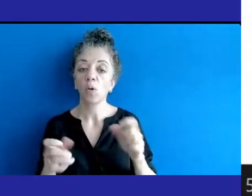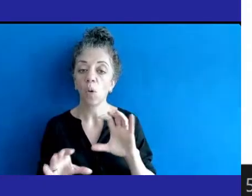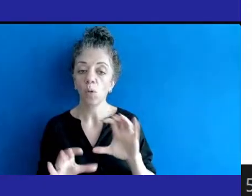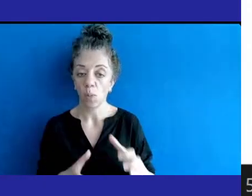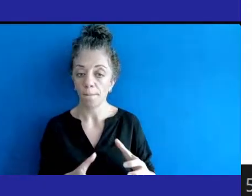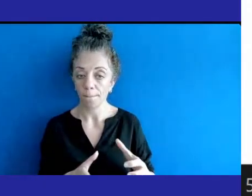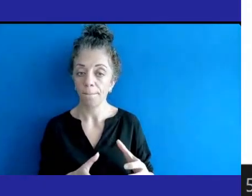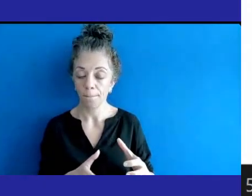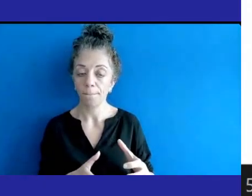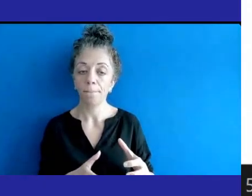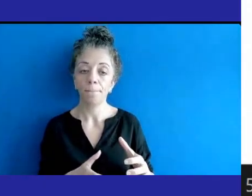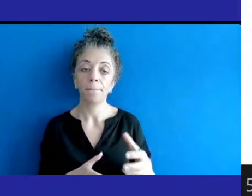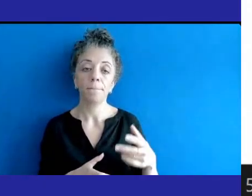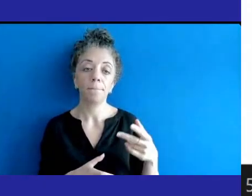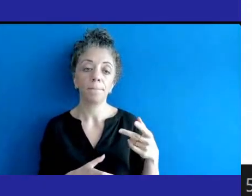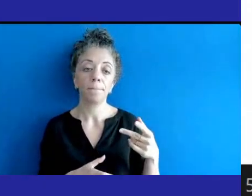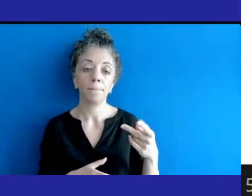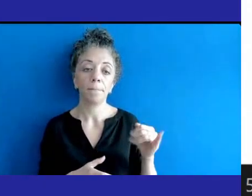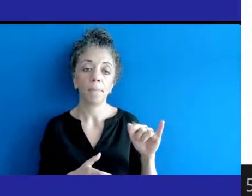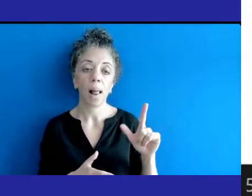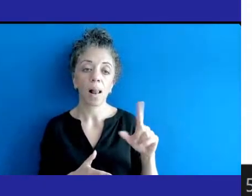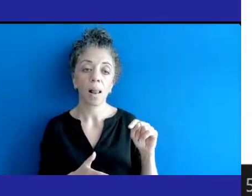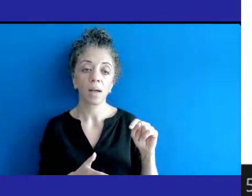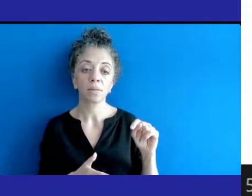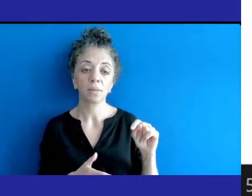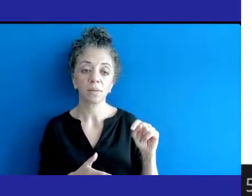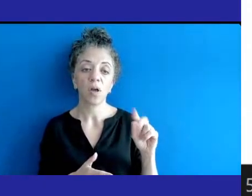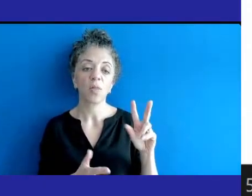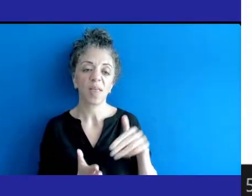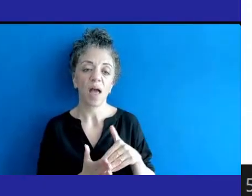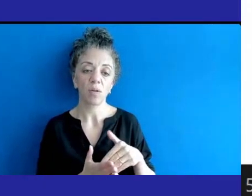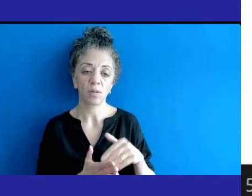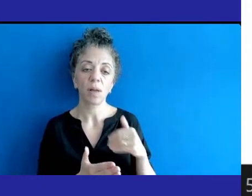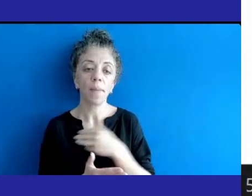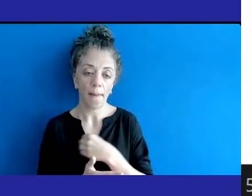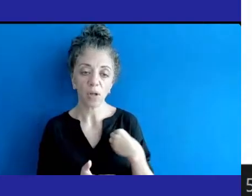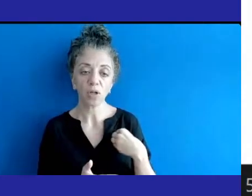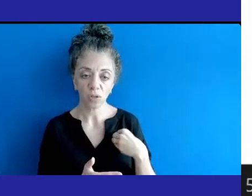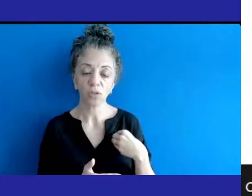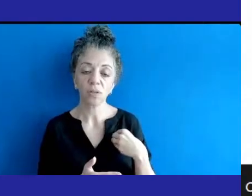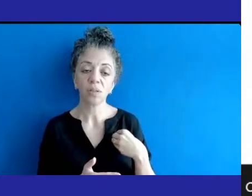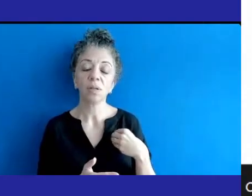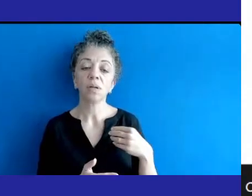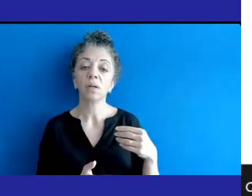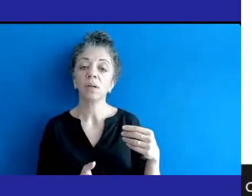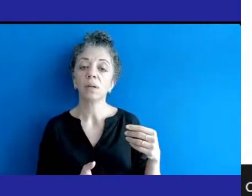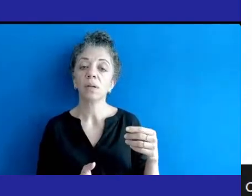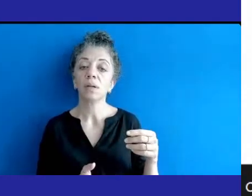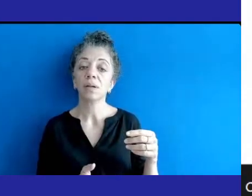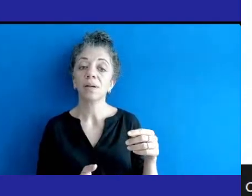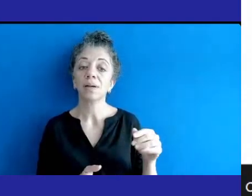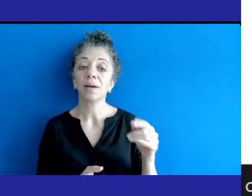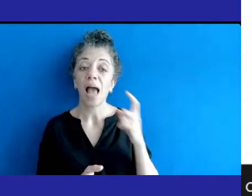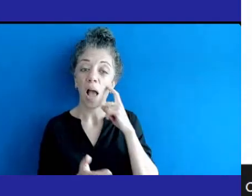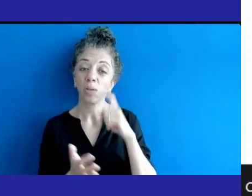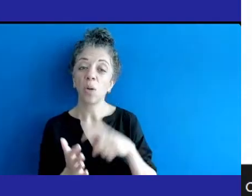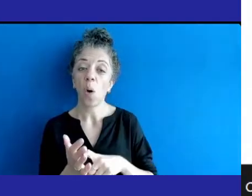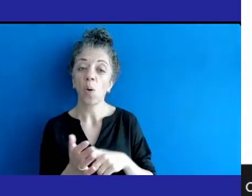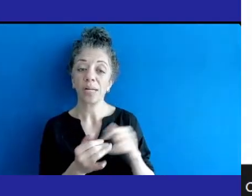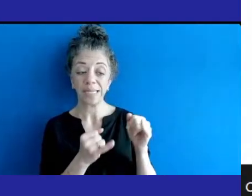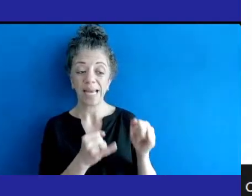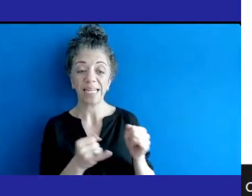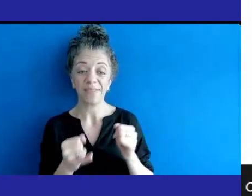marketing pilot for recertification. And we noticed that the individuals in the Salesforce